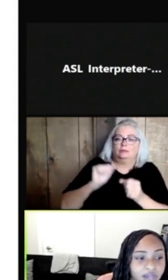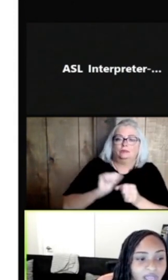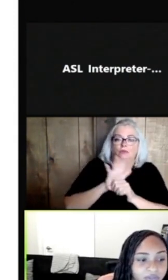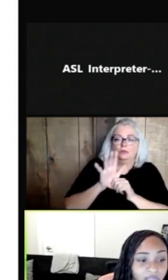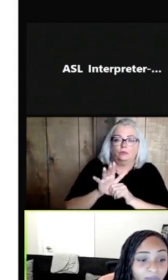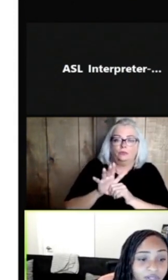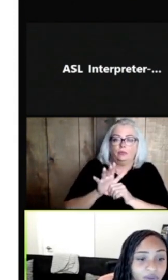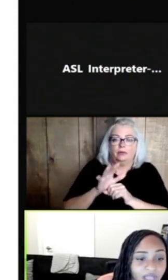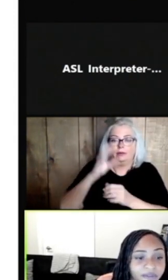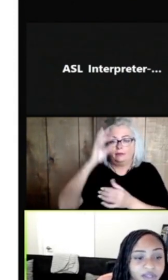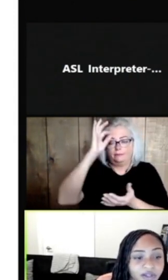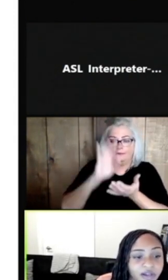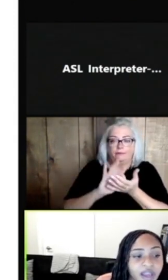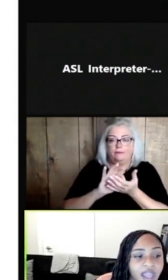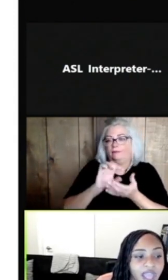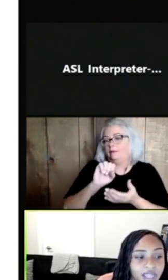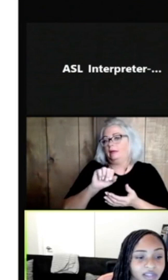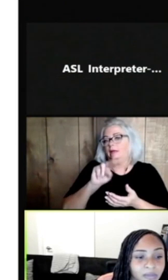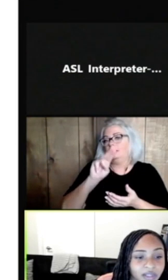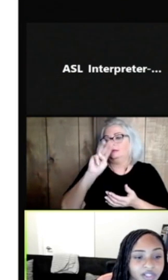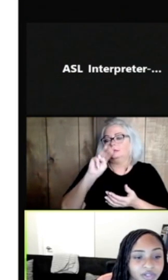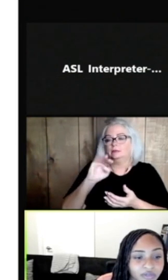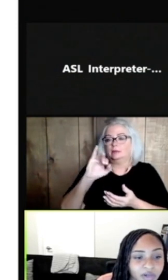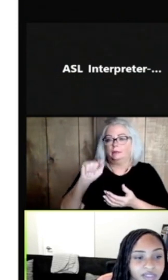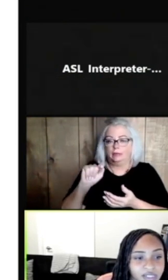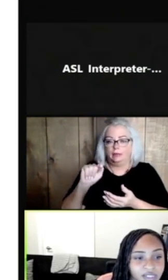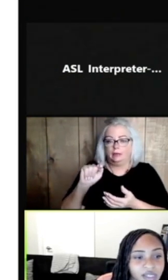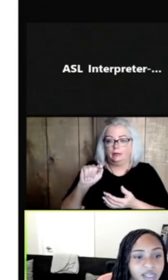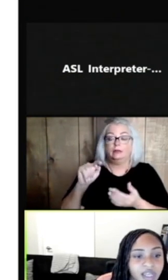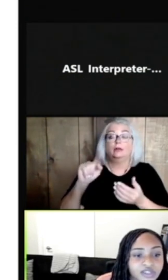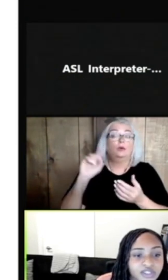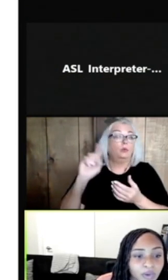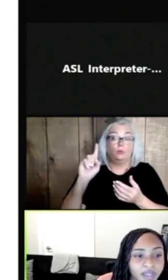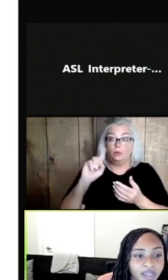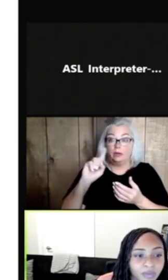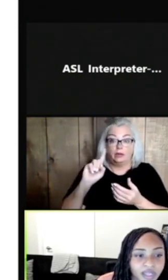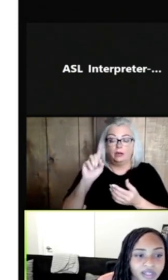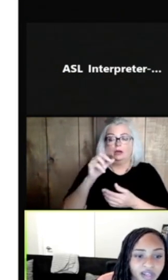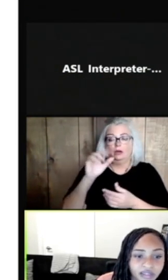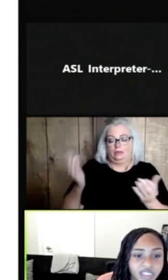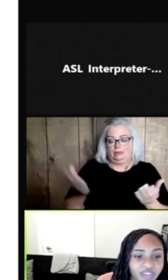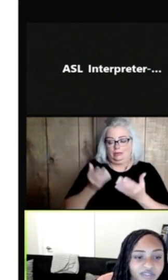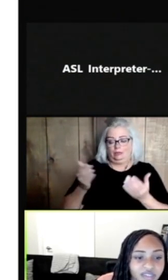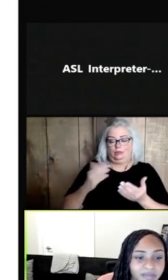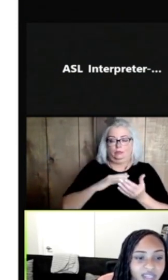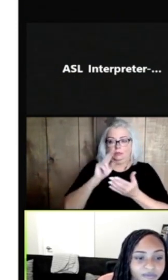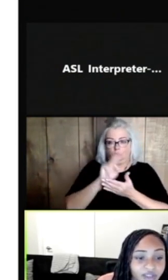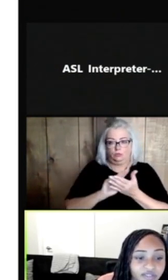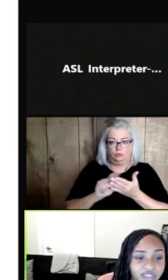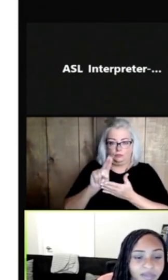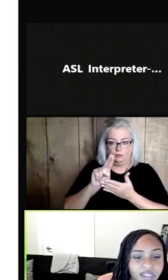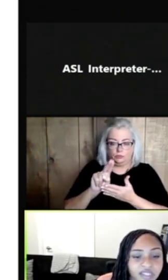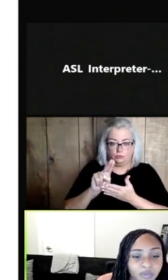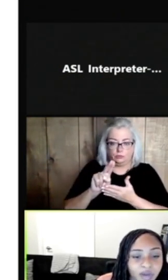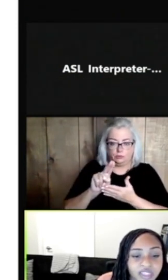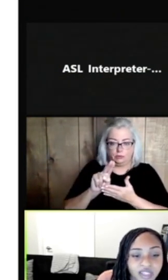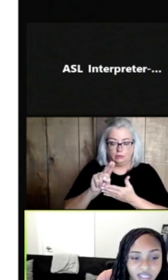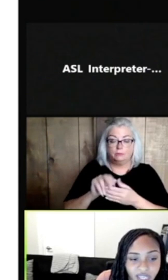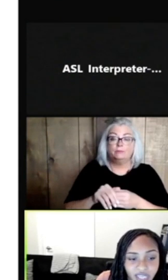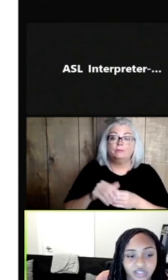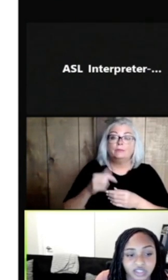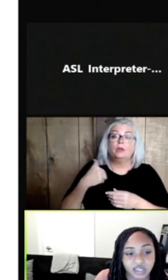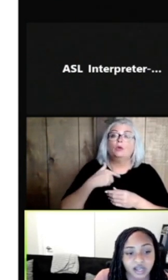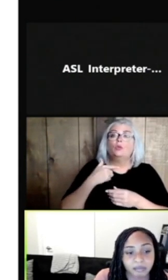do have here at Loma Linda University. So we conduct these faith summits as a way